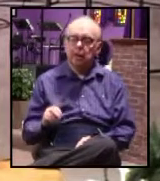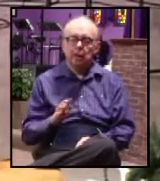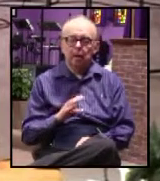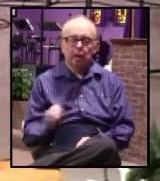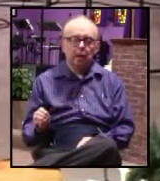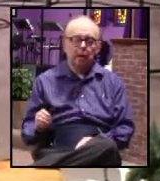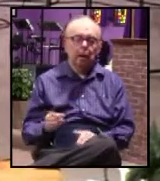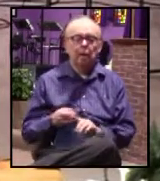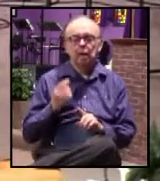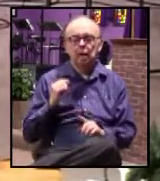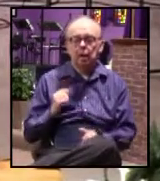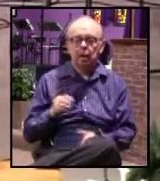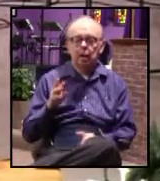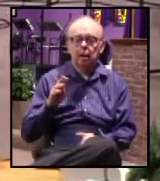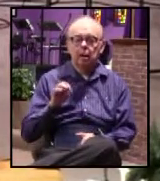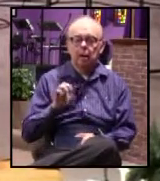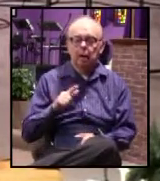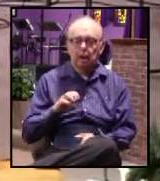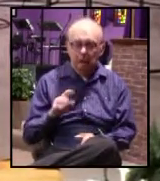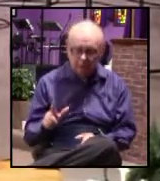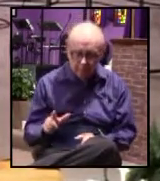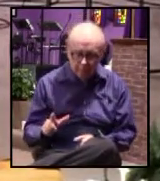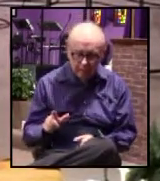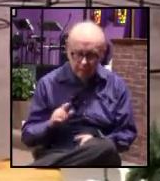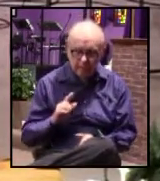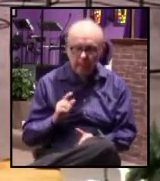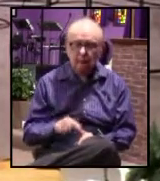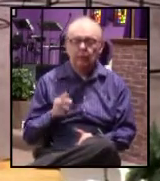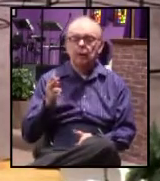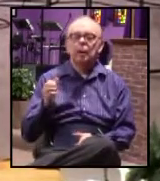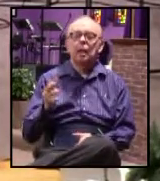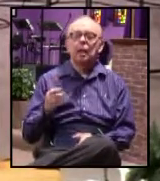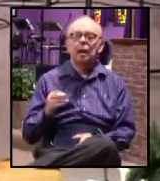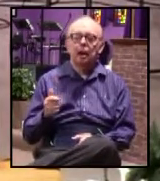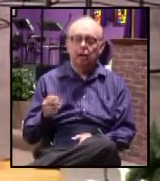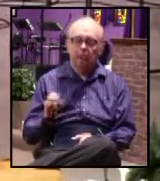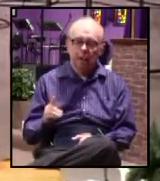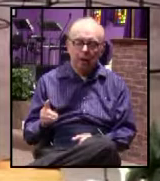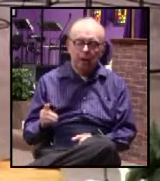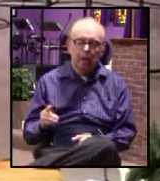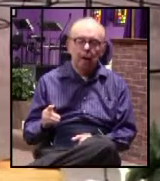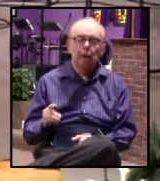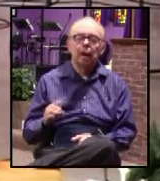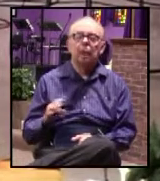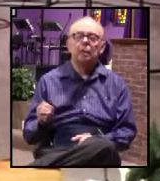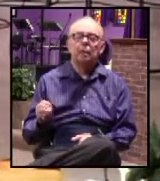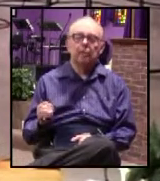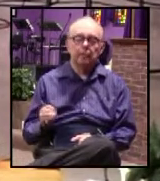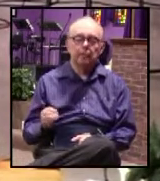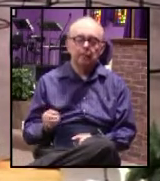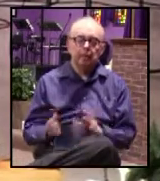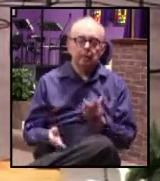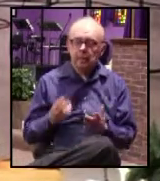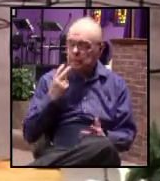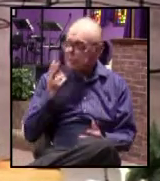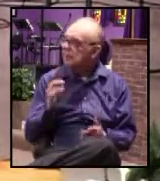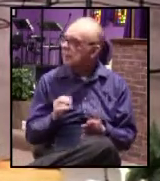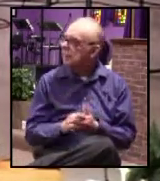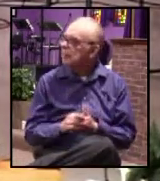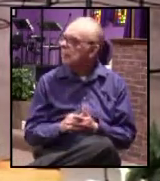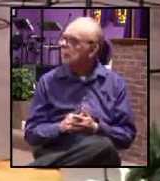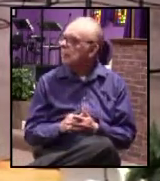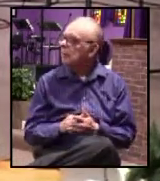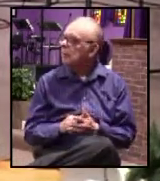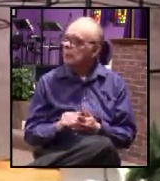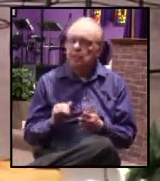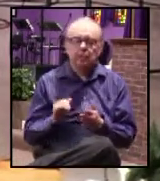and from Brill to Highland or Golden Park. So you may not be able to see this,